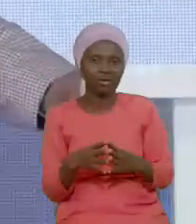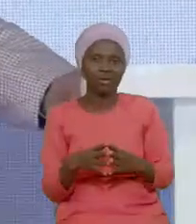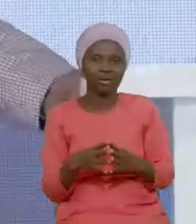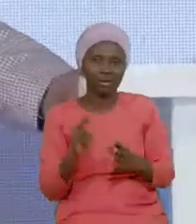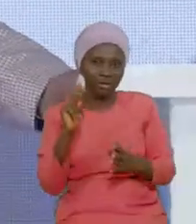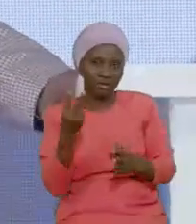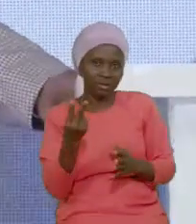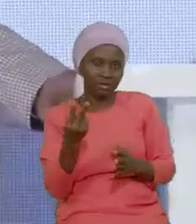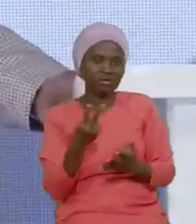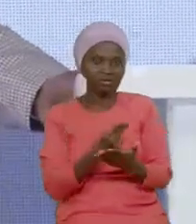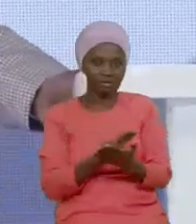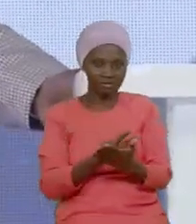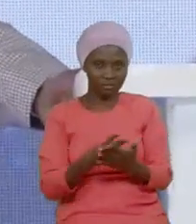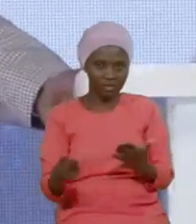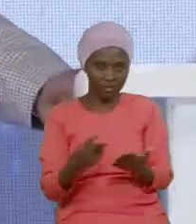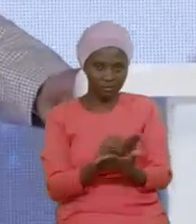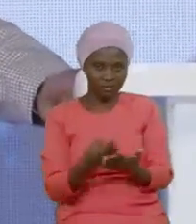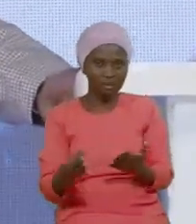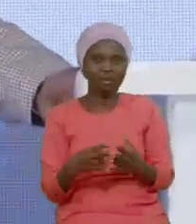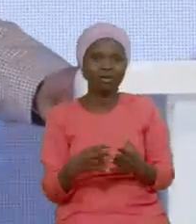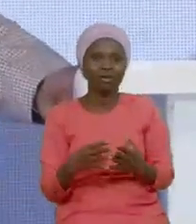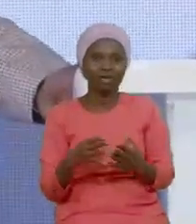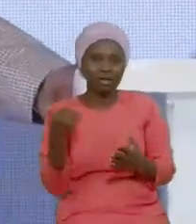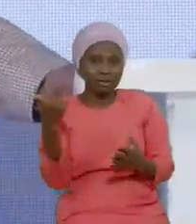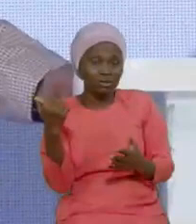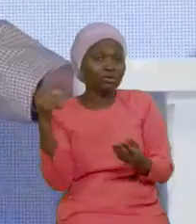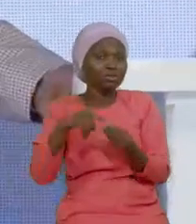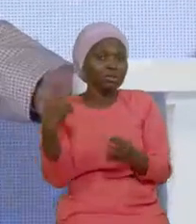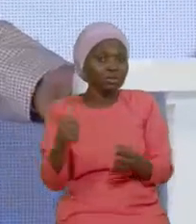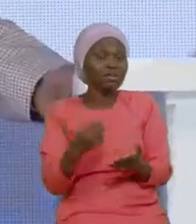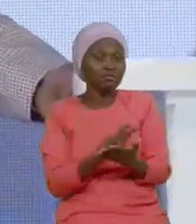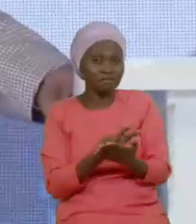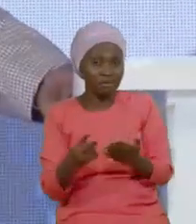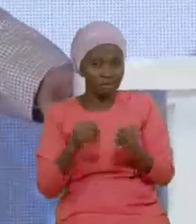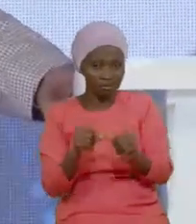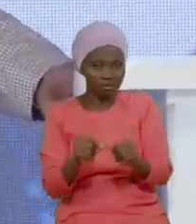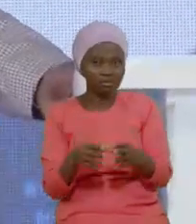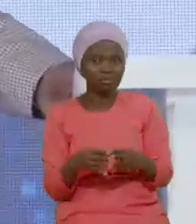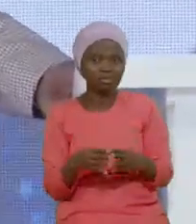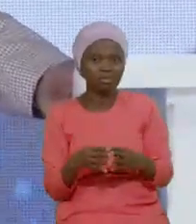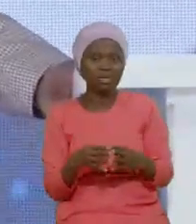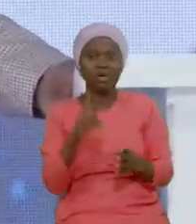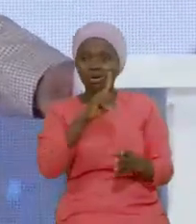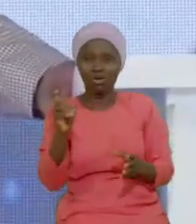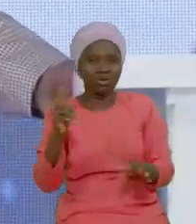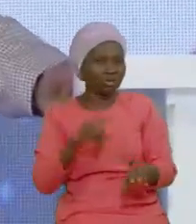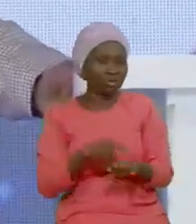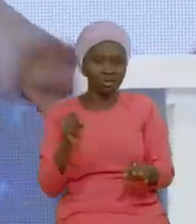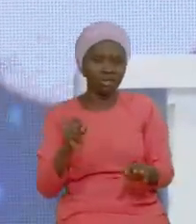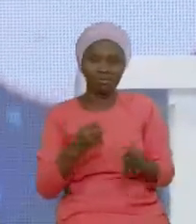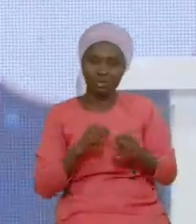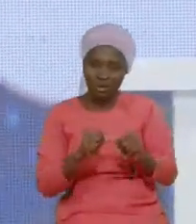Second, he failed. Tenth, he failed. 100 times, he